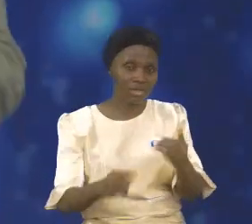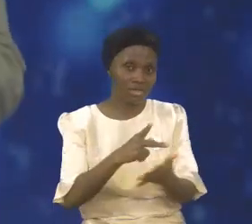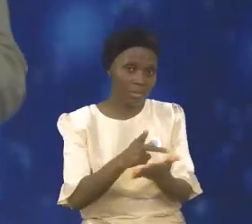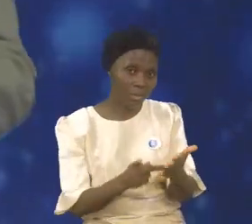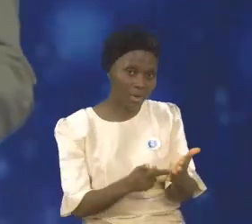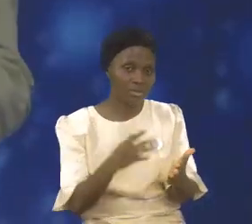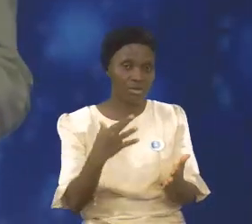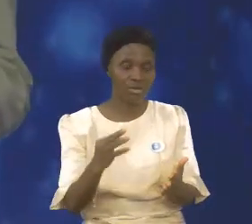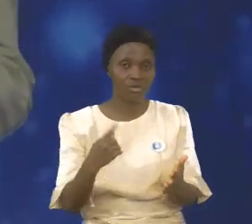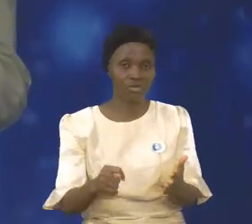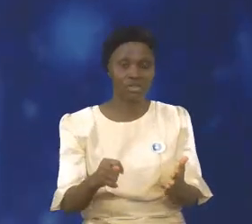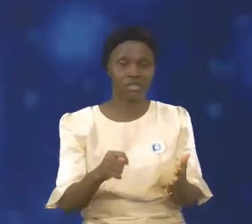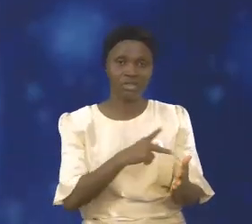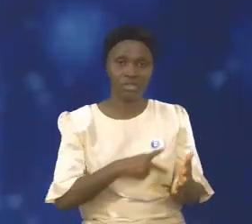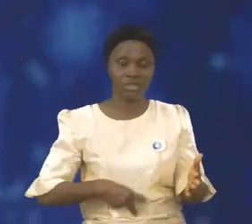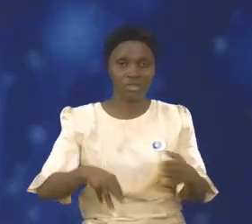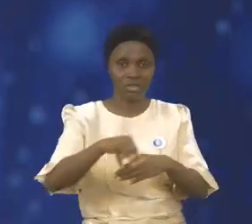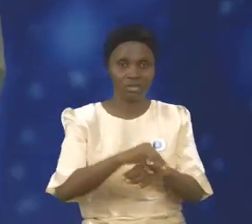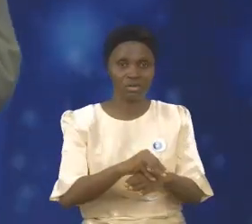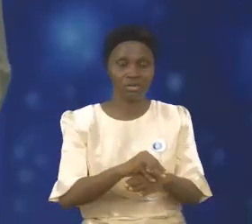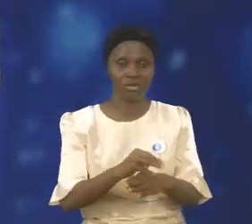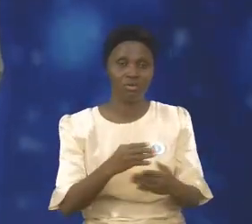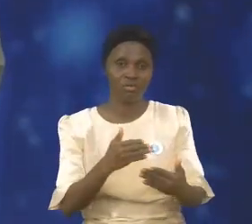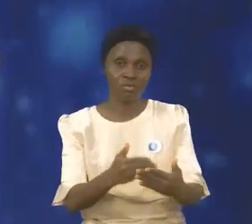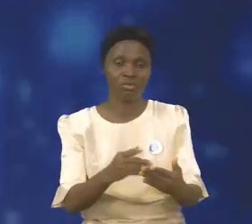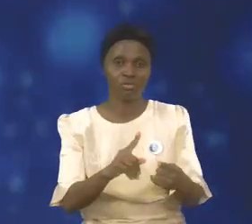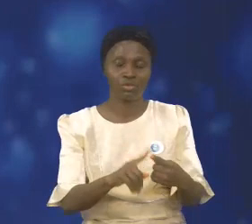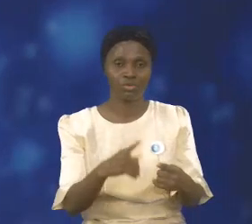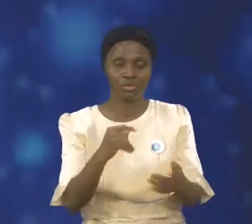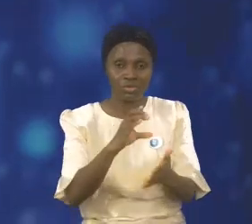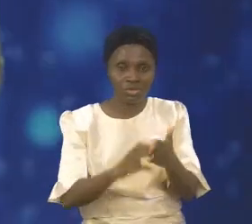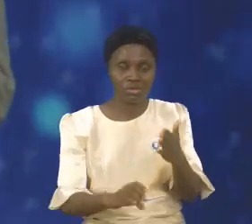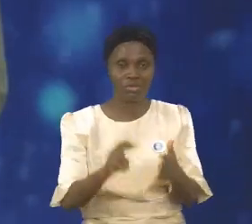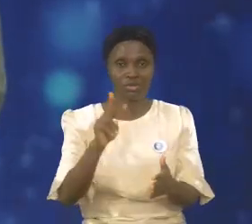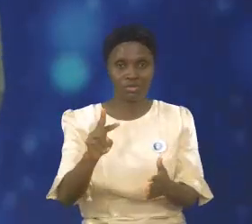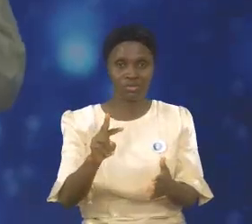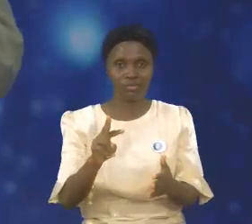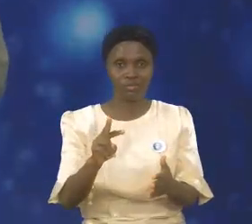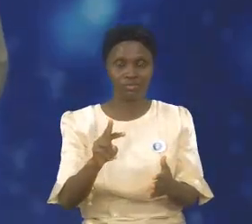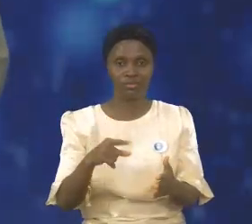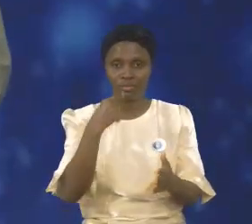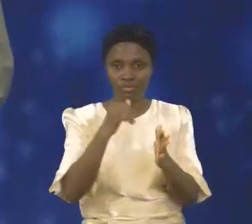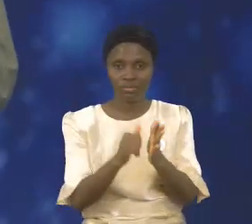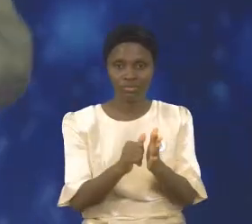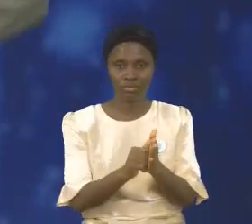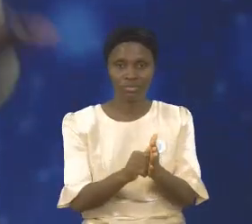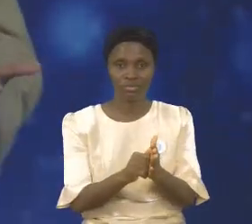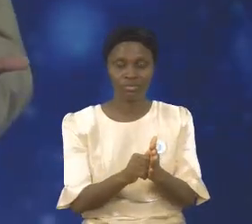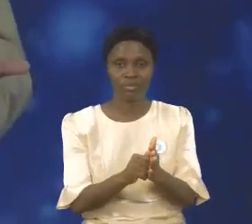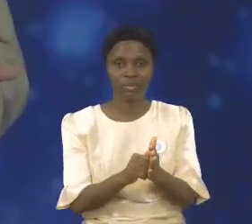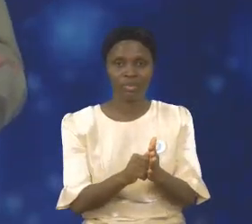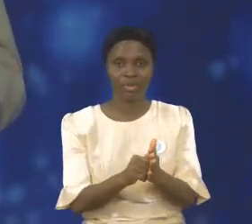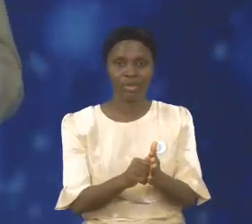10 toes of chapter 2, the toes that were told iron mixed with clay, partly strong